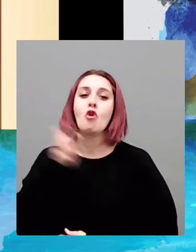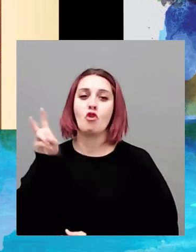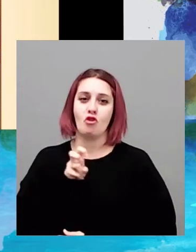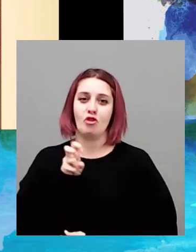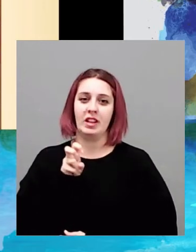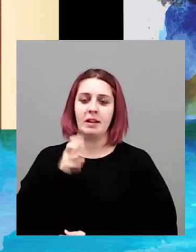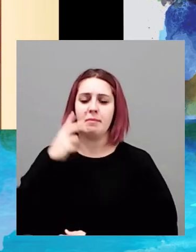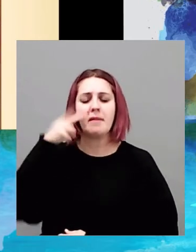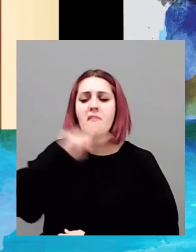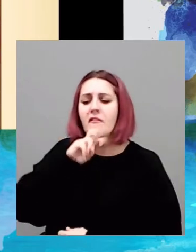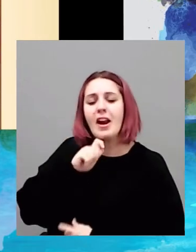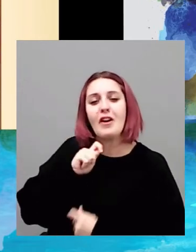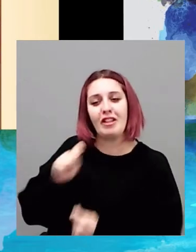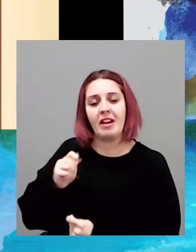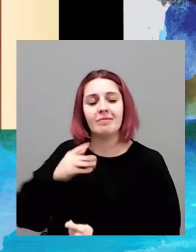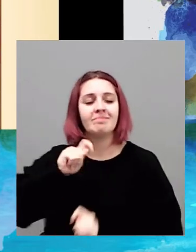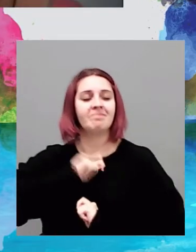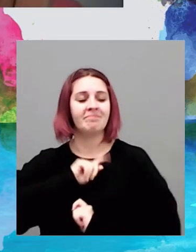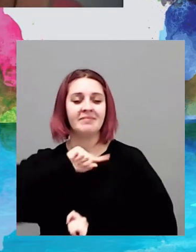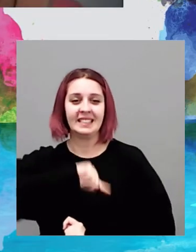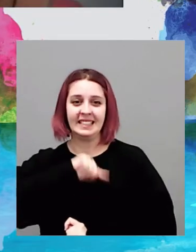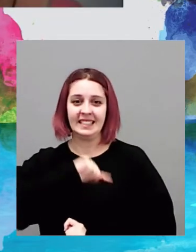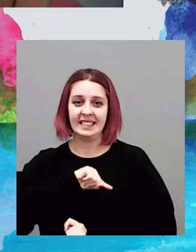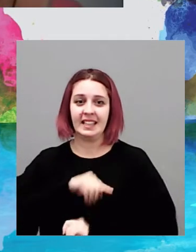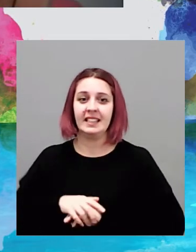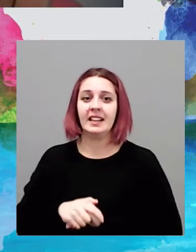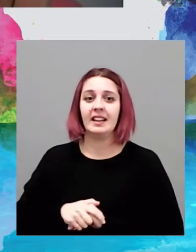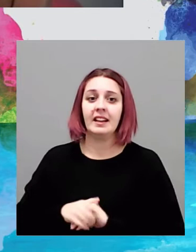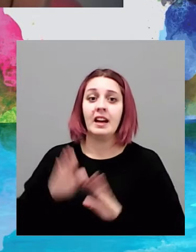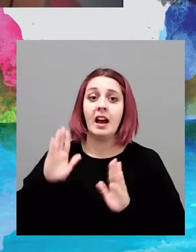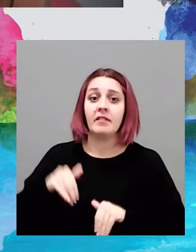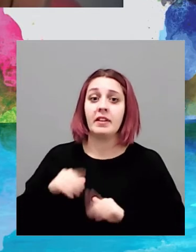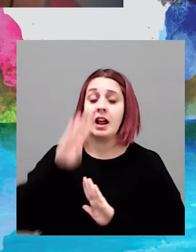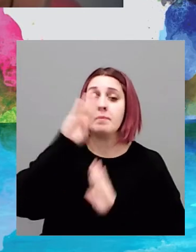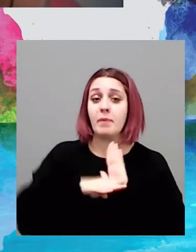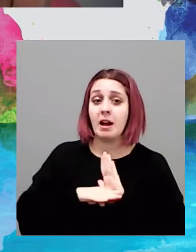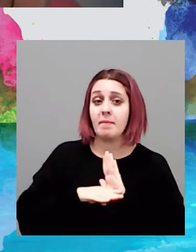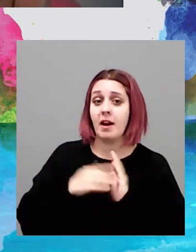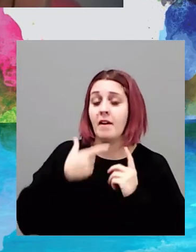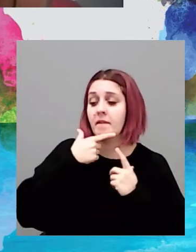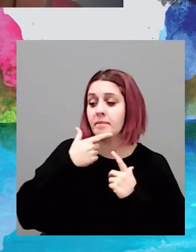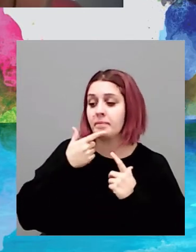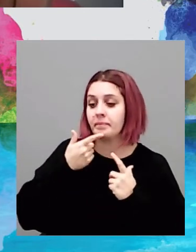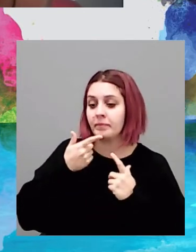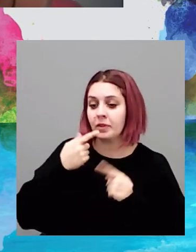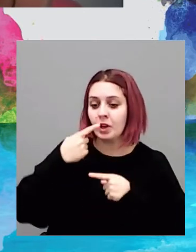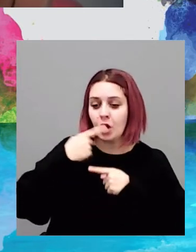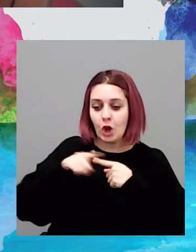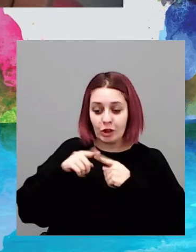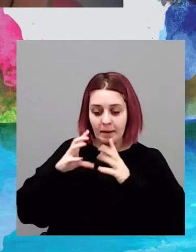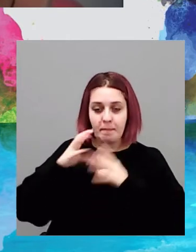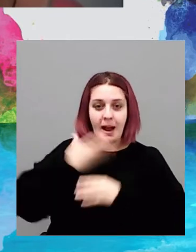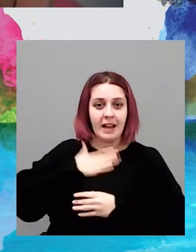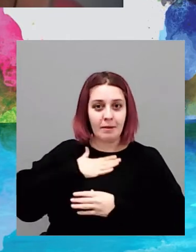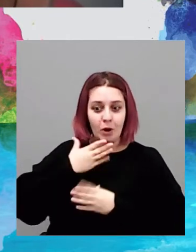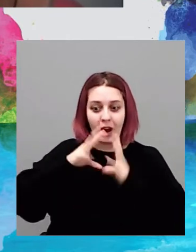What have been the results? Well, the participants have felt useful, valued, rewarded,